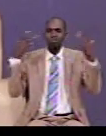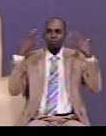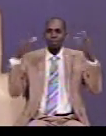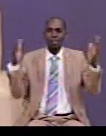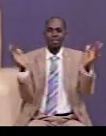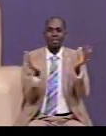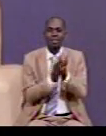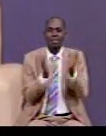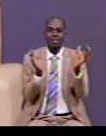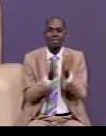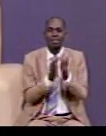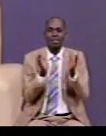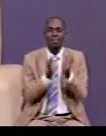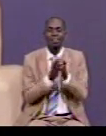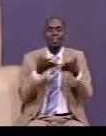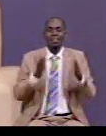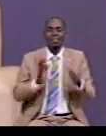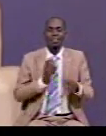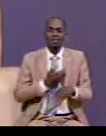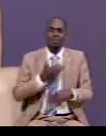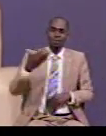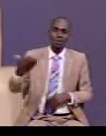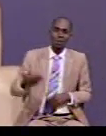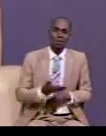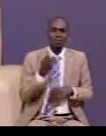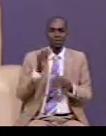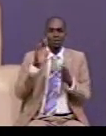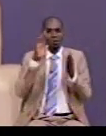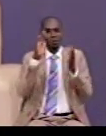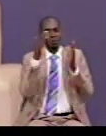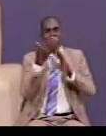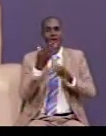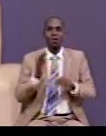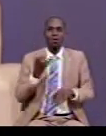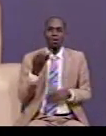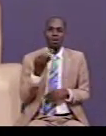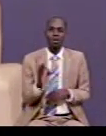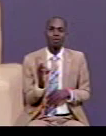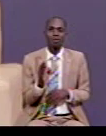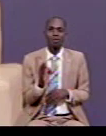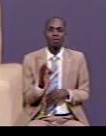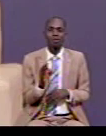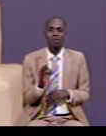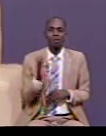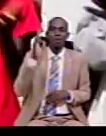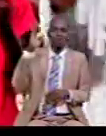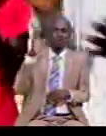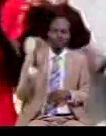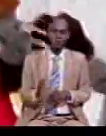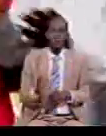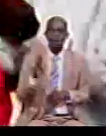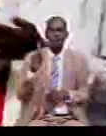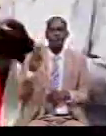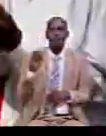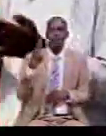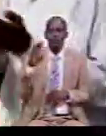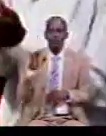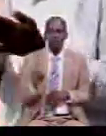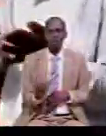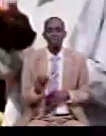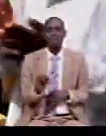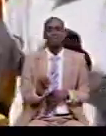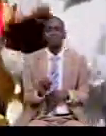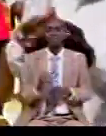of Pastor Dr. W.F. KUMUYI. You can do better than this.